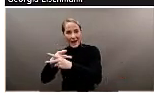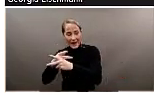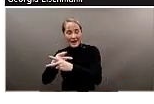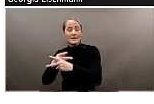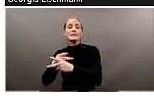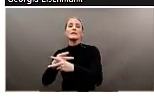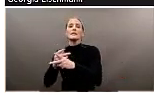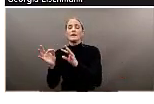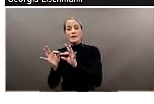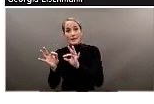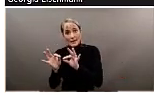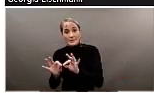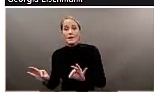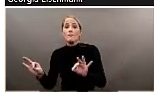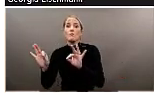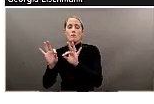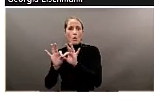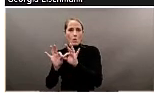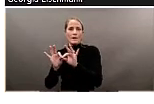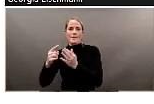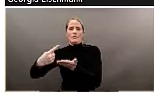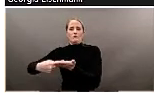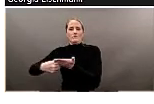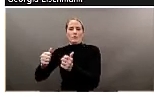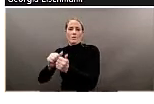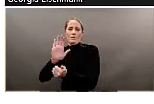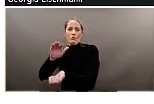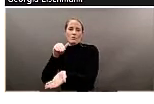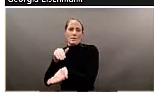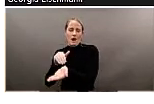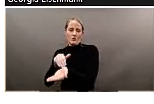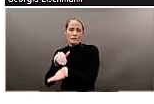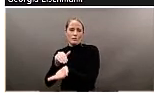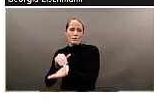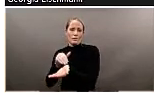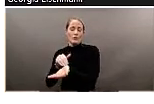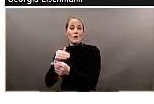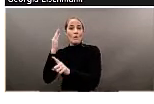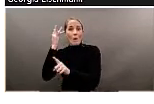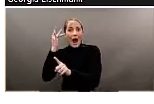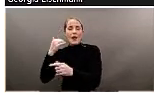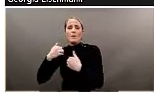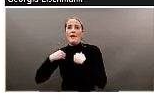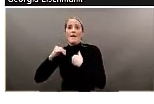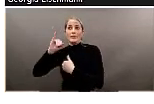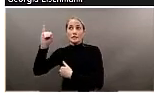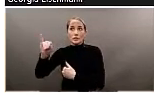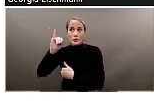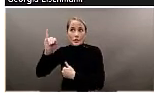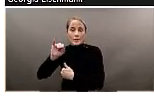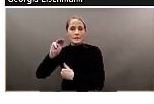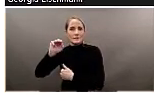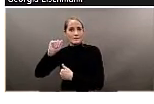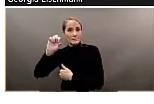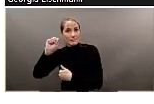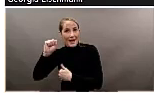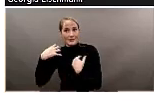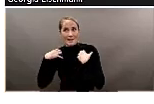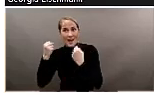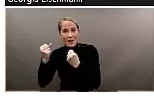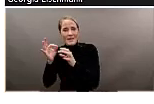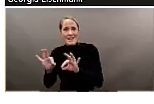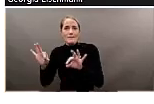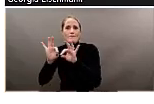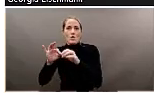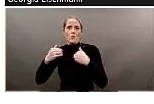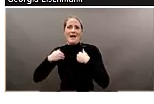authorization and probably won't be able to get the insurance company, Mass Health, to approve, and potentially other insurance companies, but we all know there are a lot of our